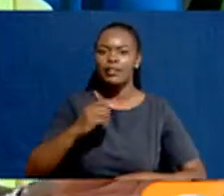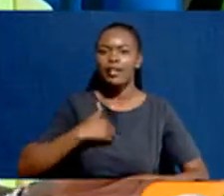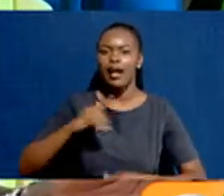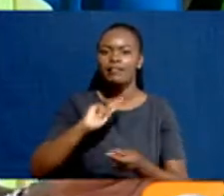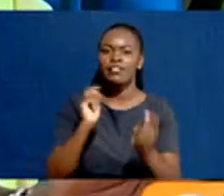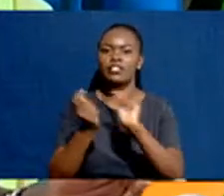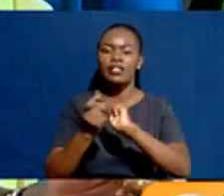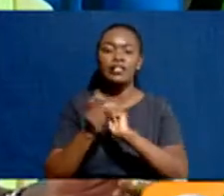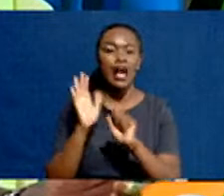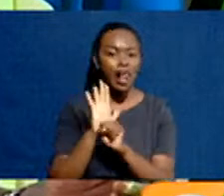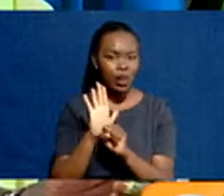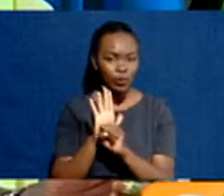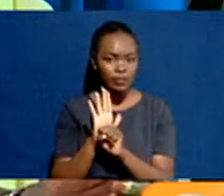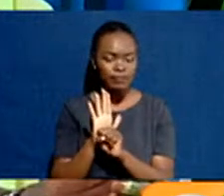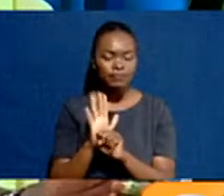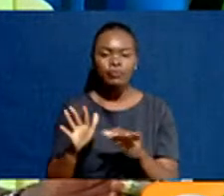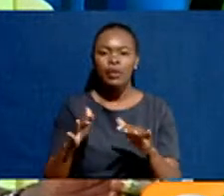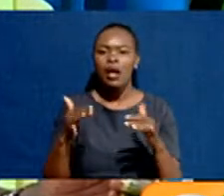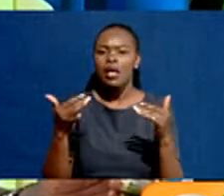reform.